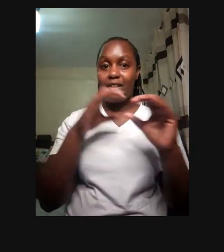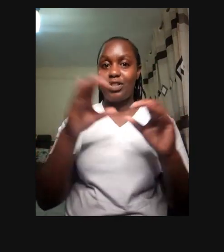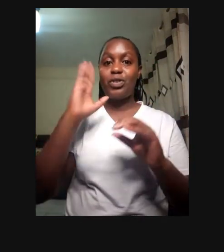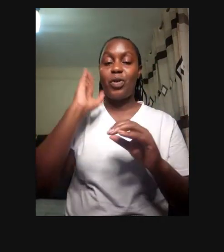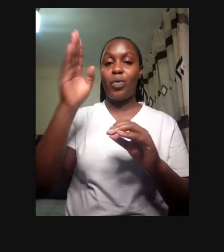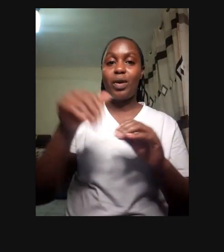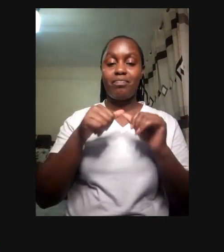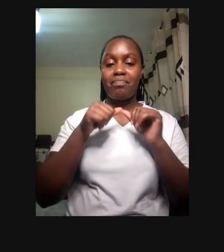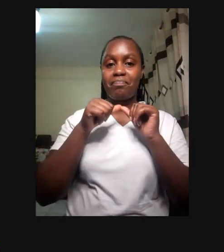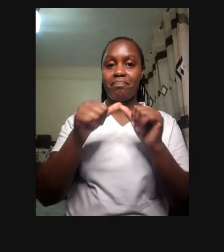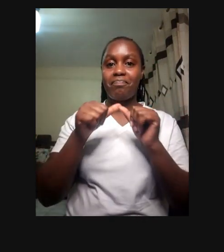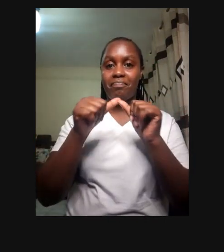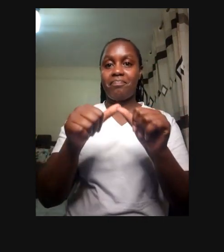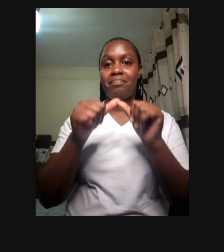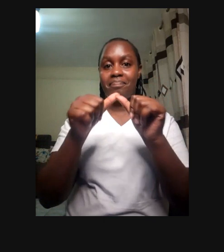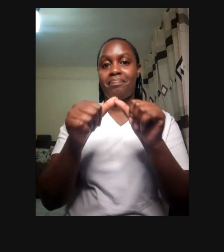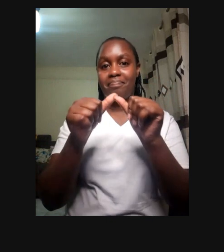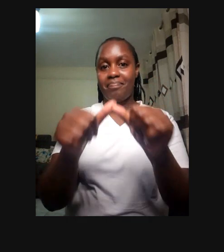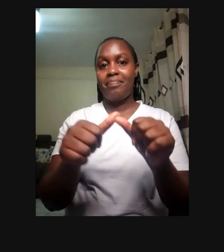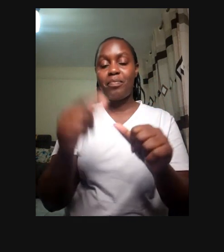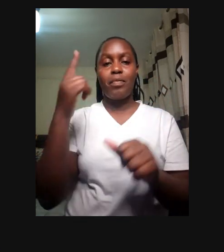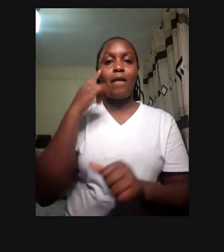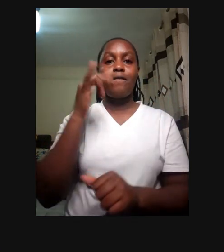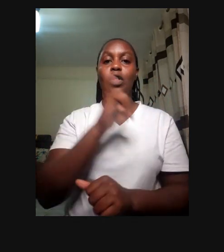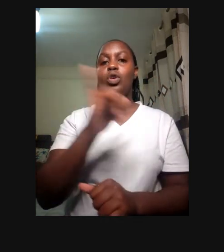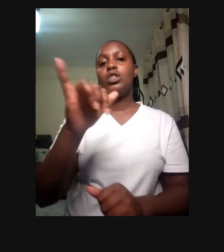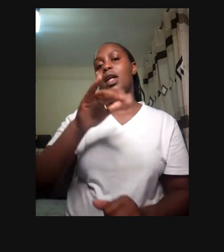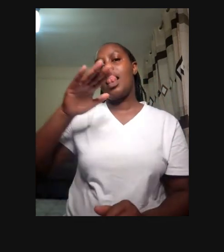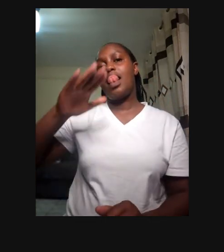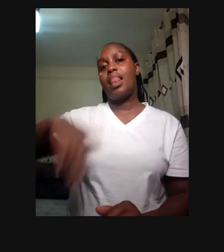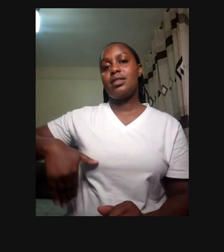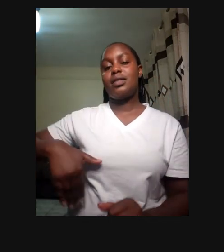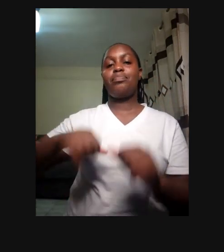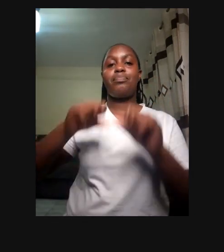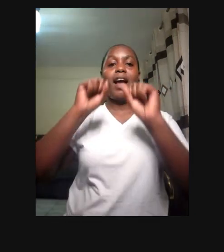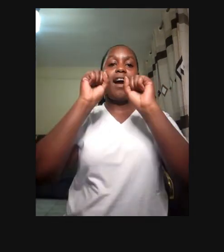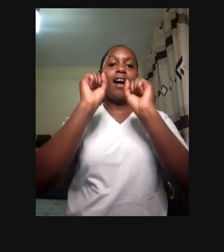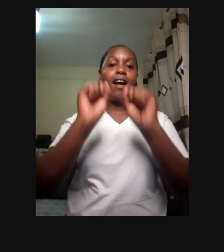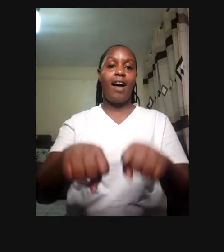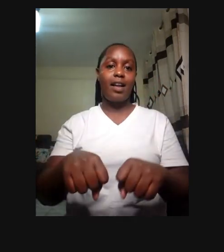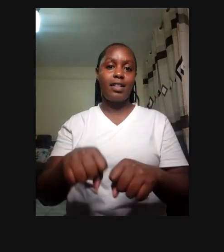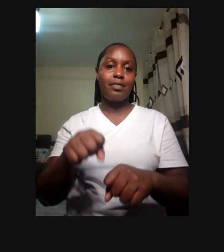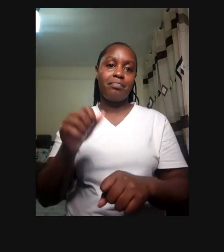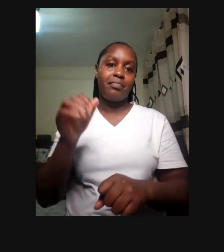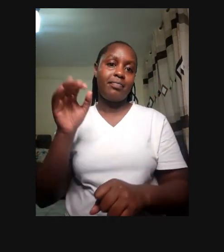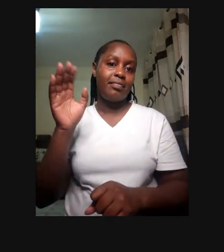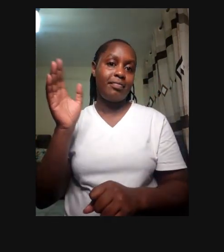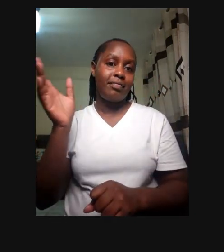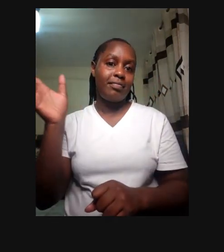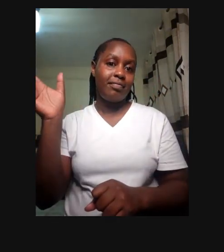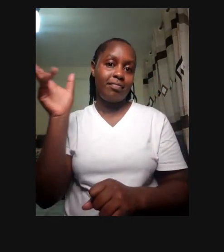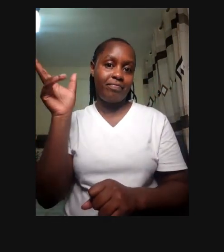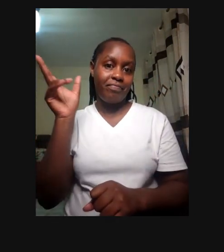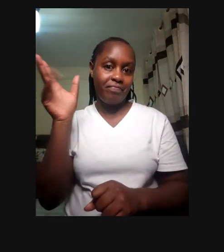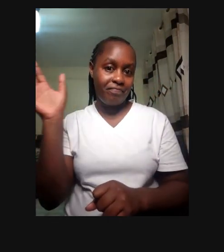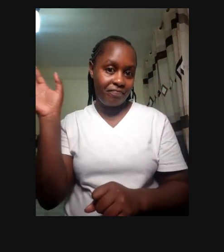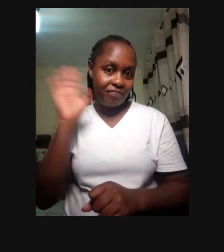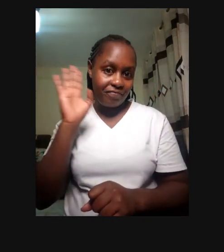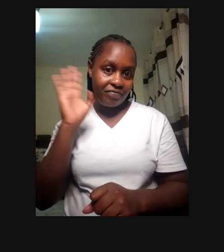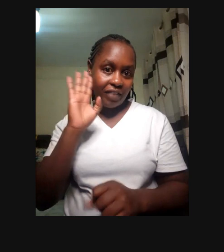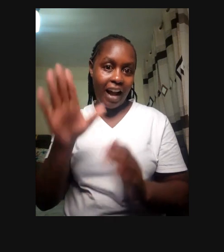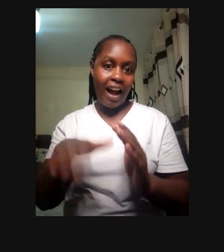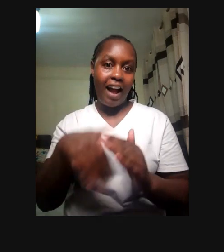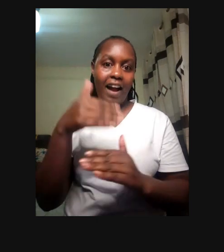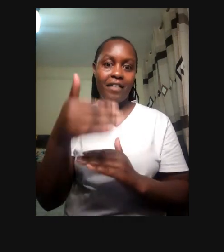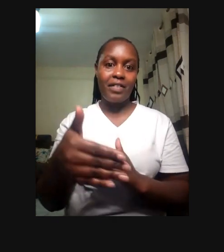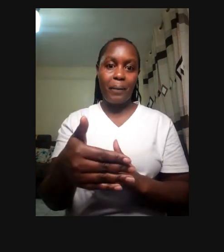still be ongoing. For those who came late, you can listen in even after this.